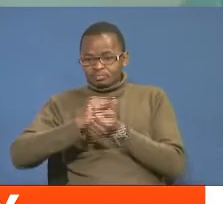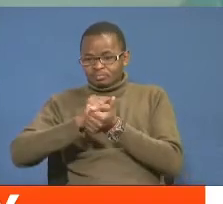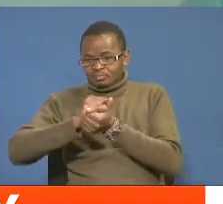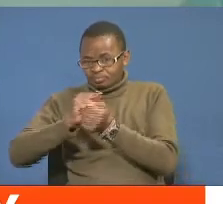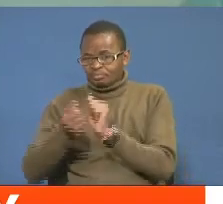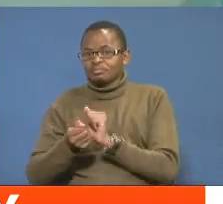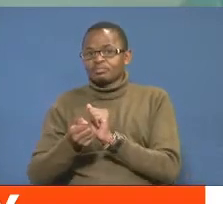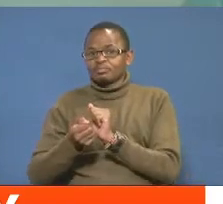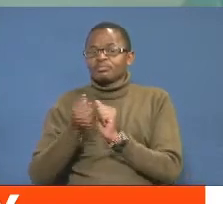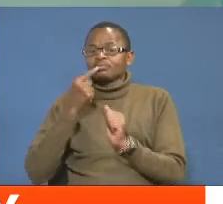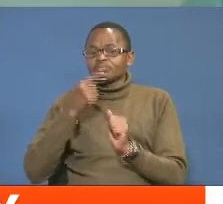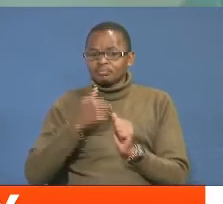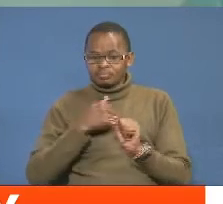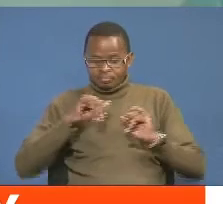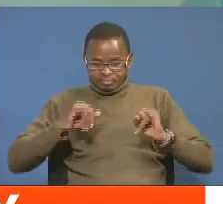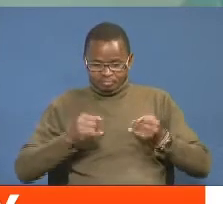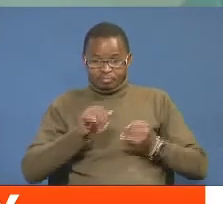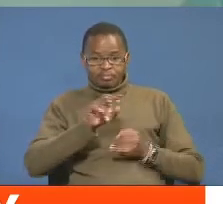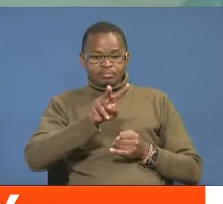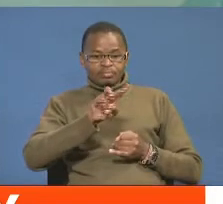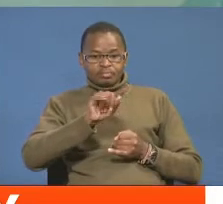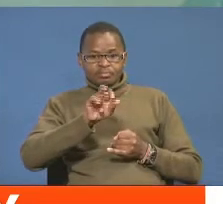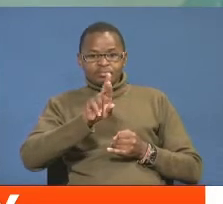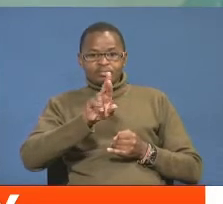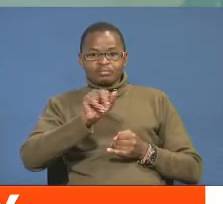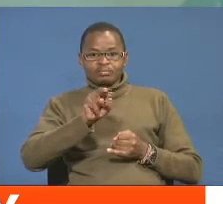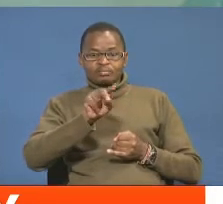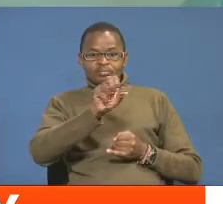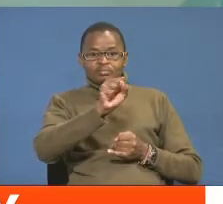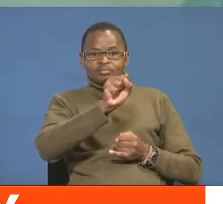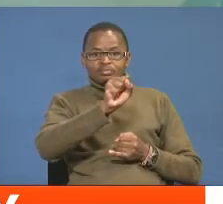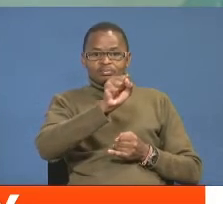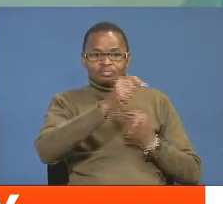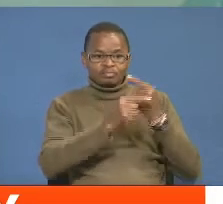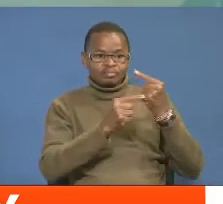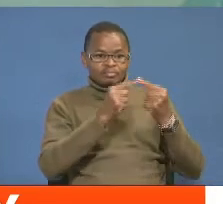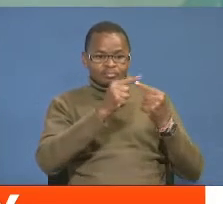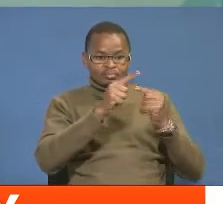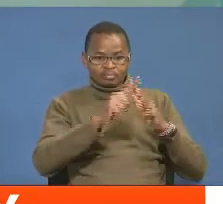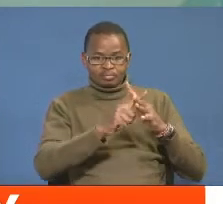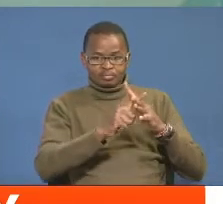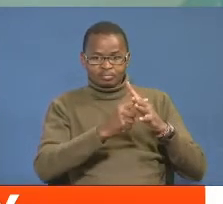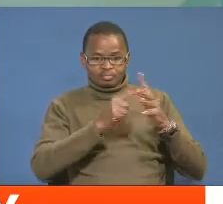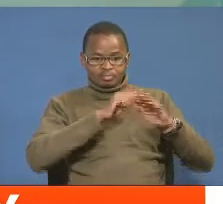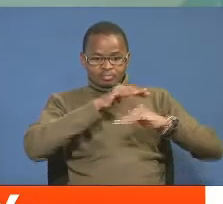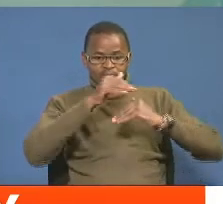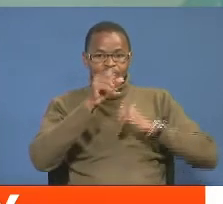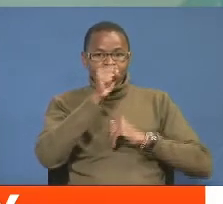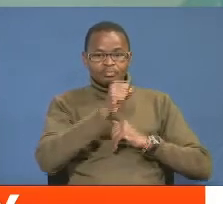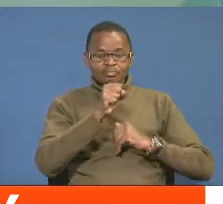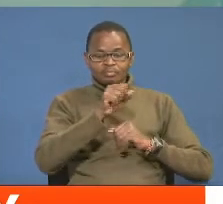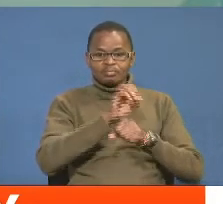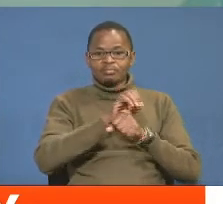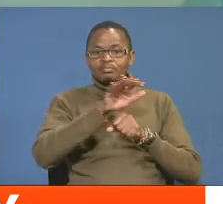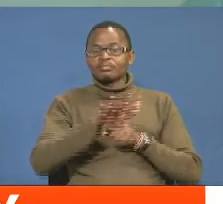changed, right? So we have new variants now. So when it started, it was just the old COVID-19. Now